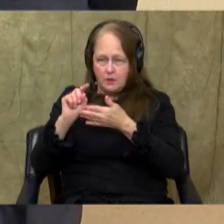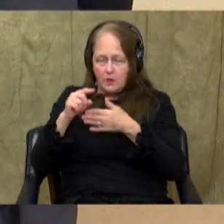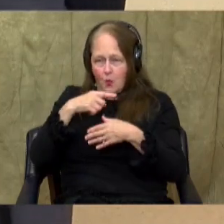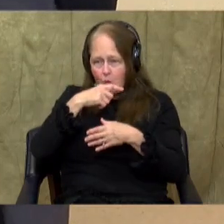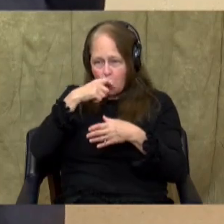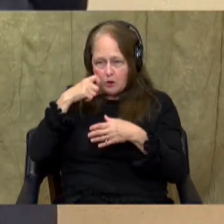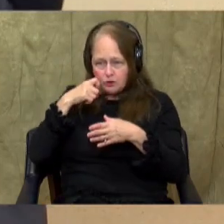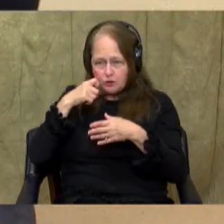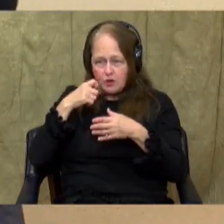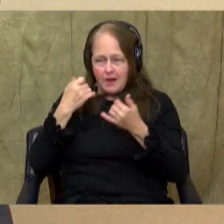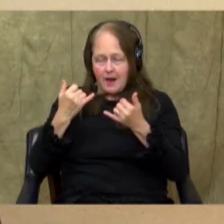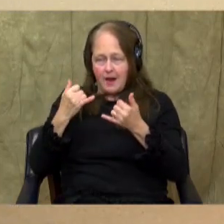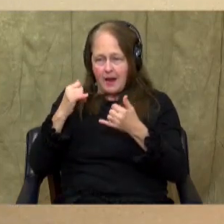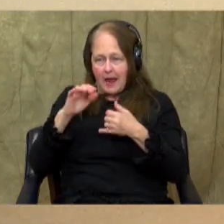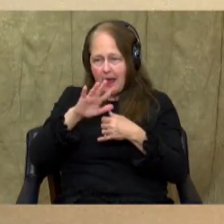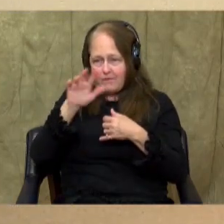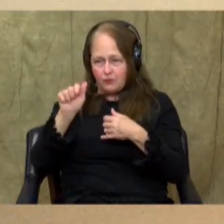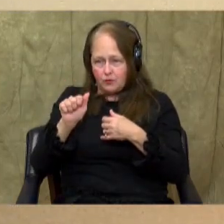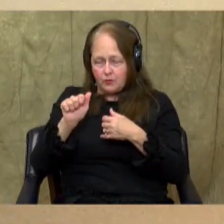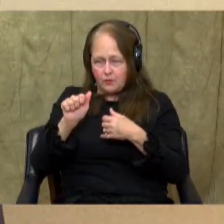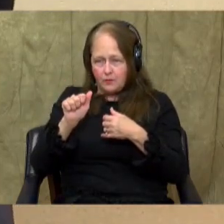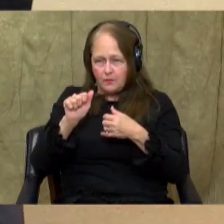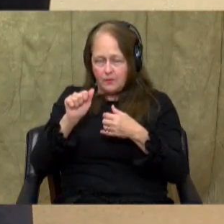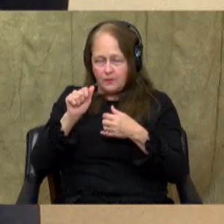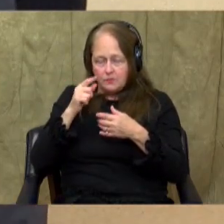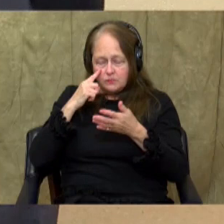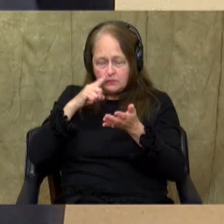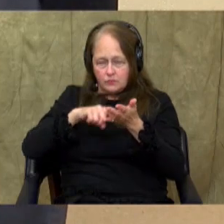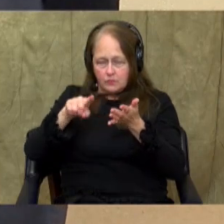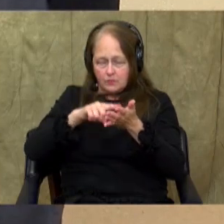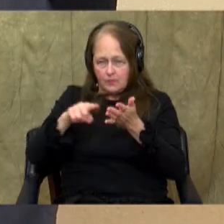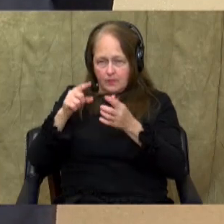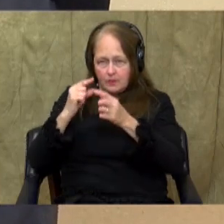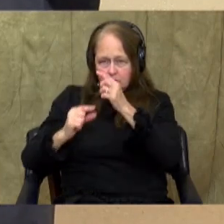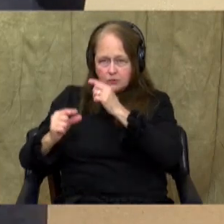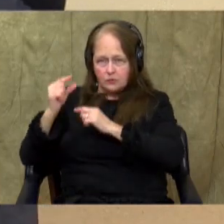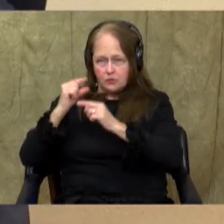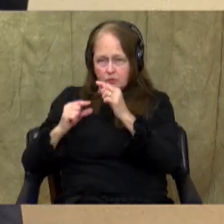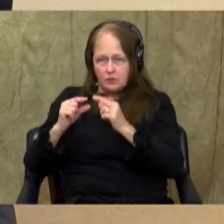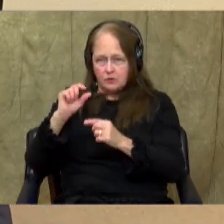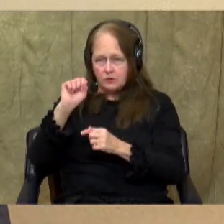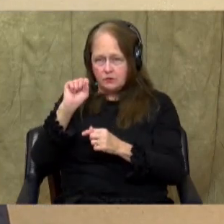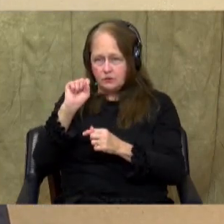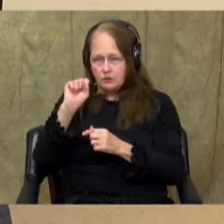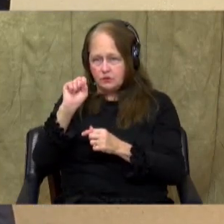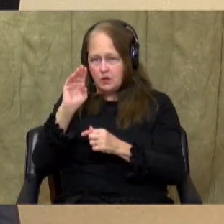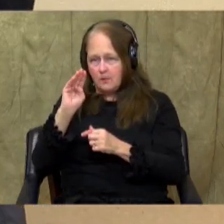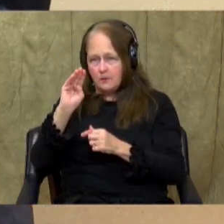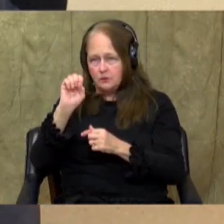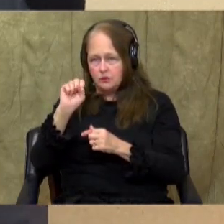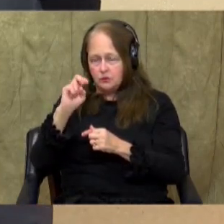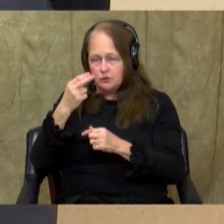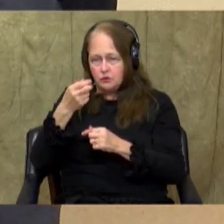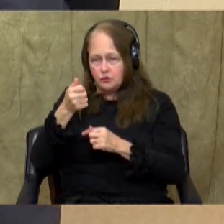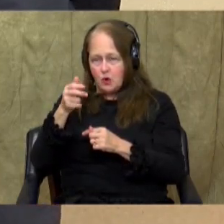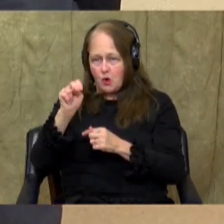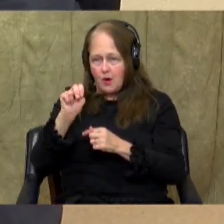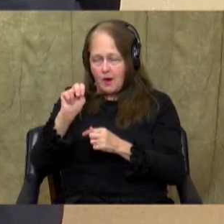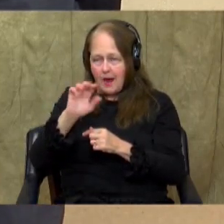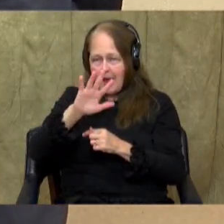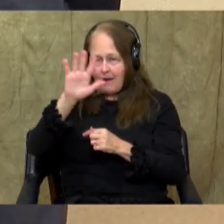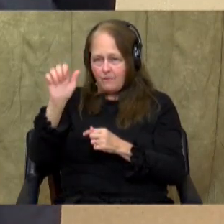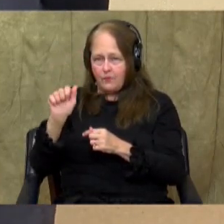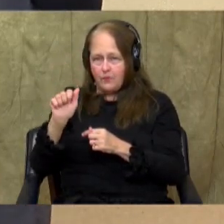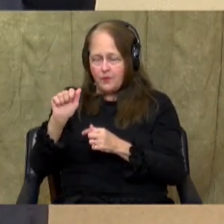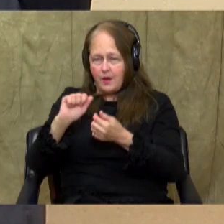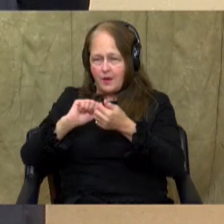So that's today's objective. We're going to examine the geography of the region Sub-Saharan Africa. And our essential question